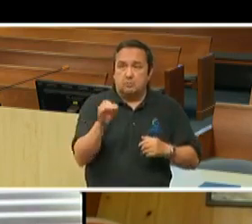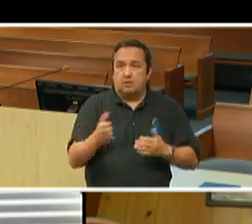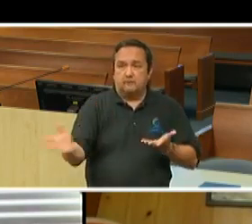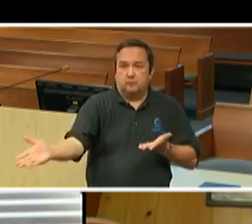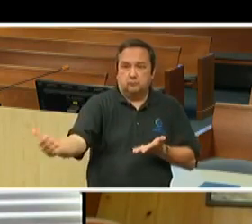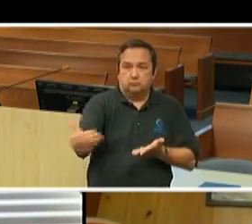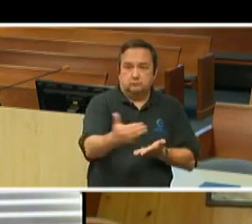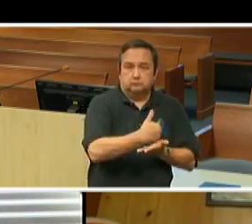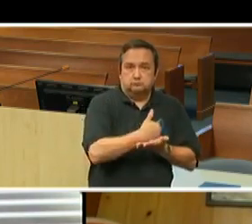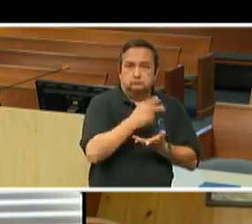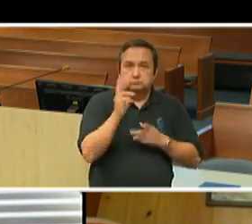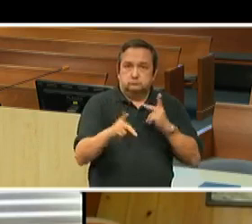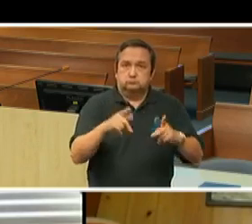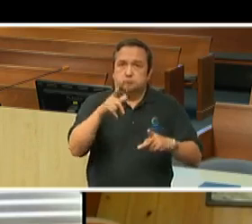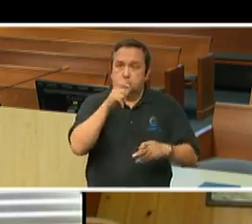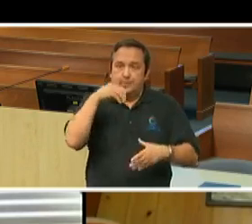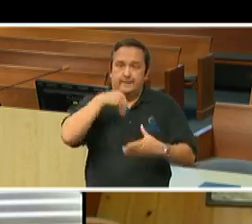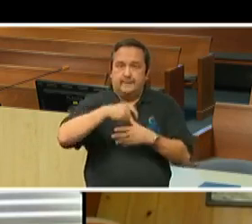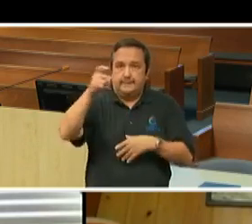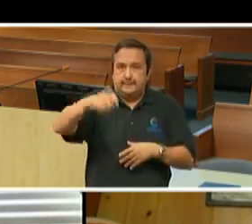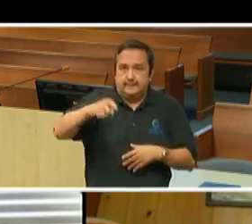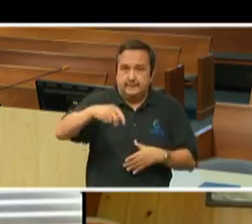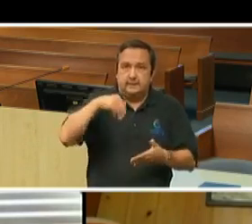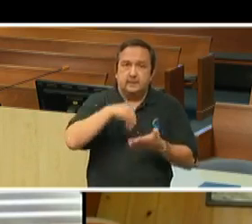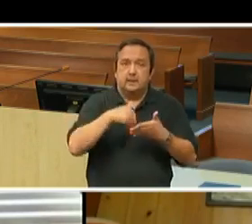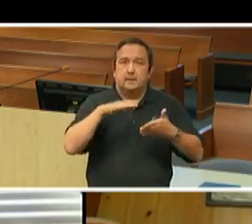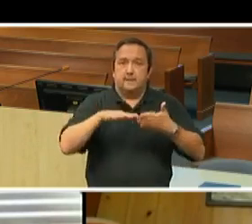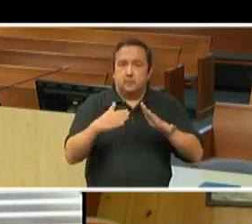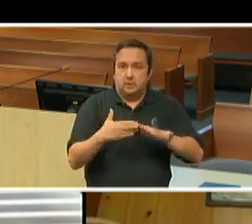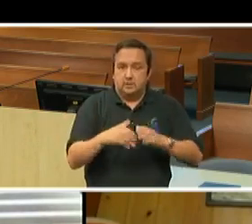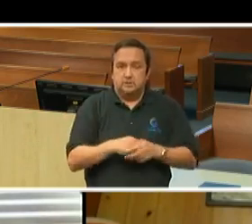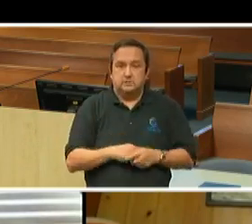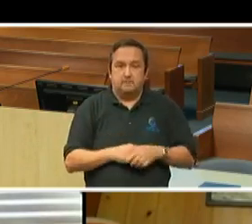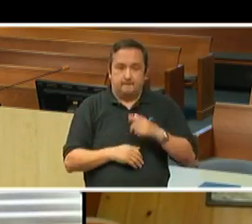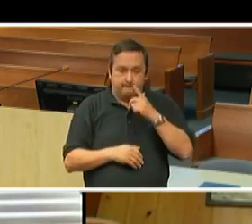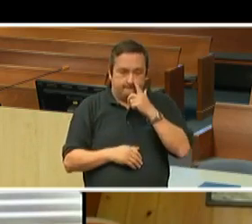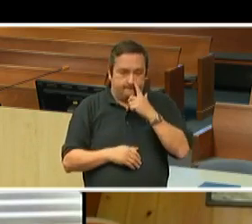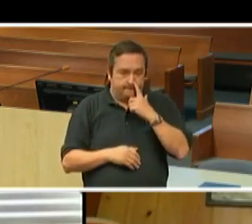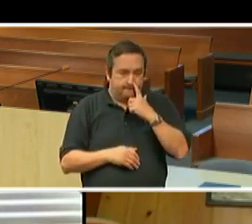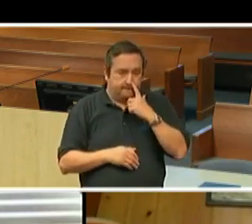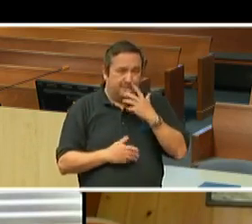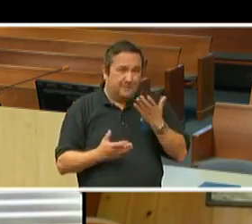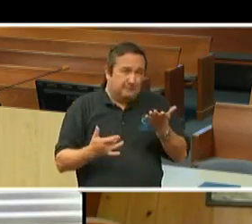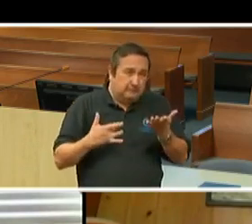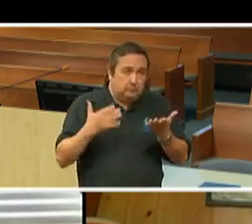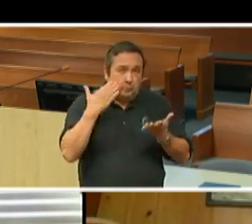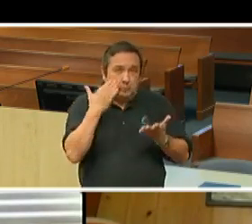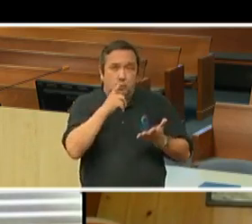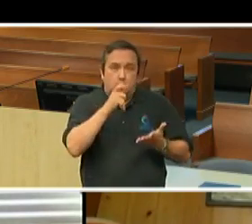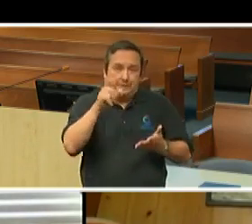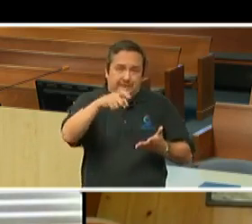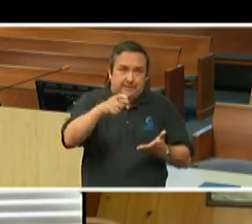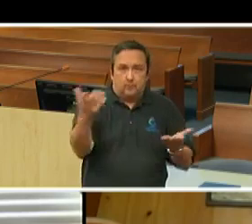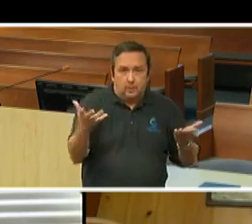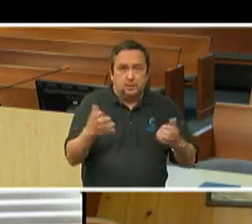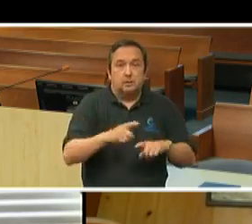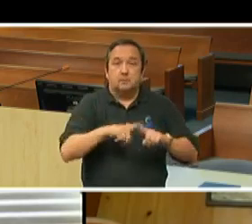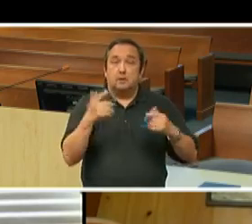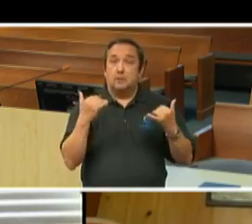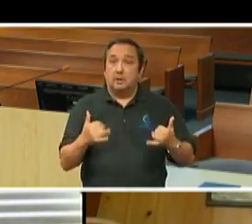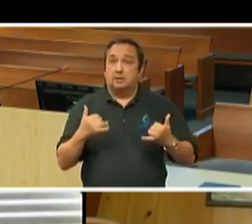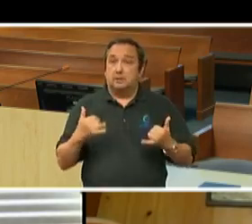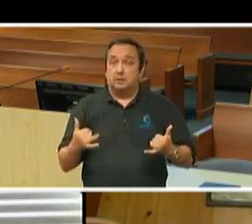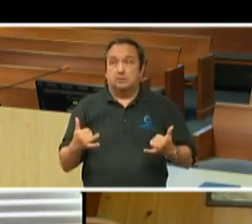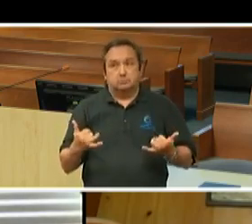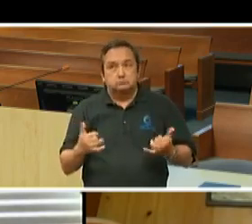up the people who are in need in their communities. And we normally kind of know who we think are people in need, but now it